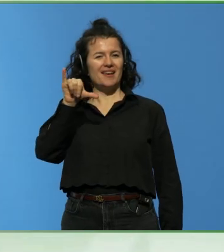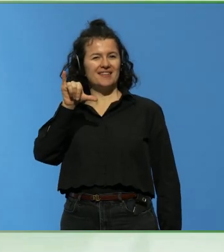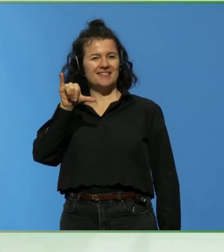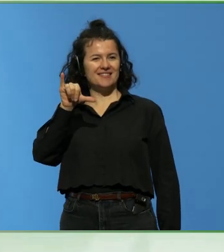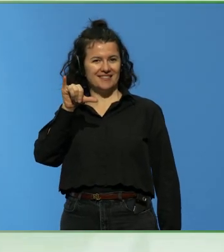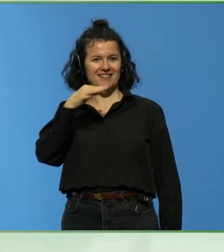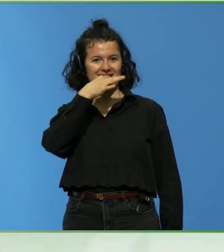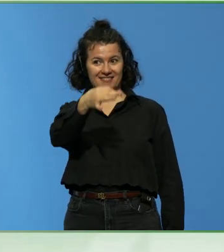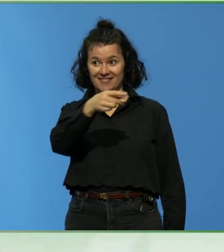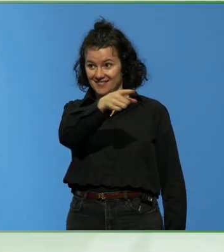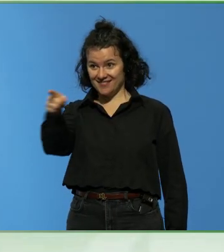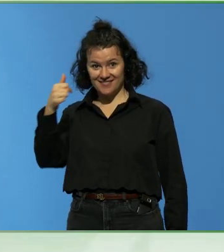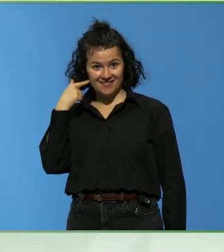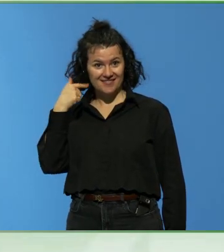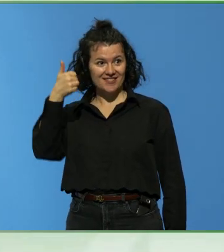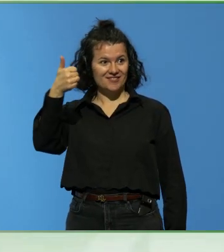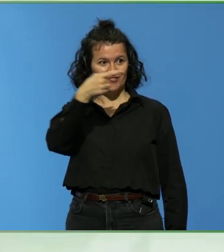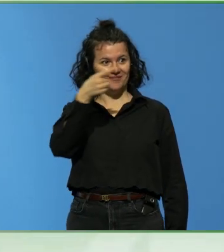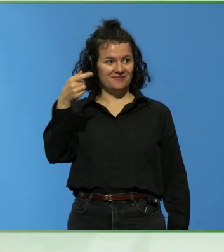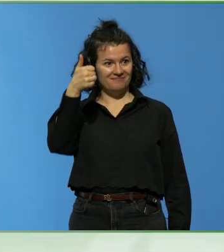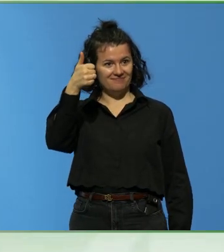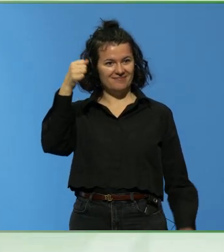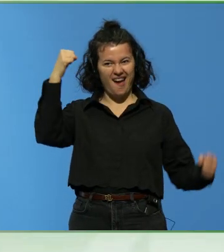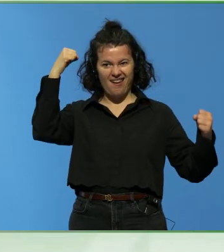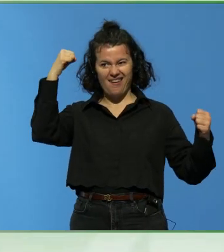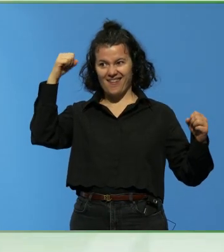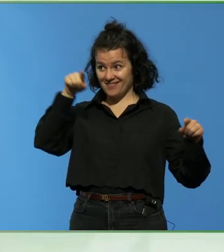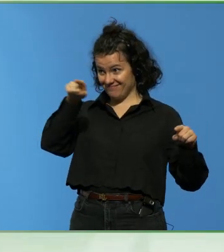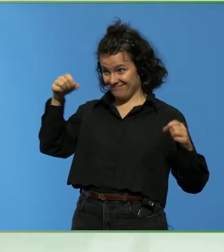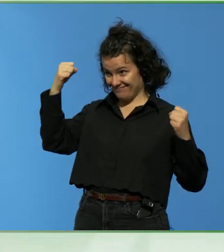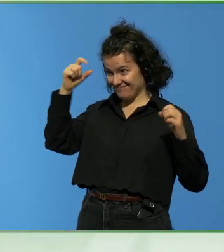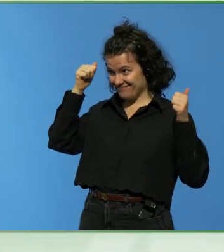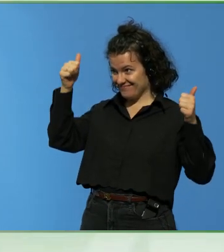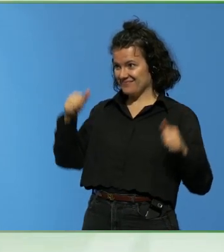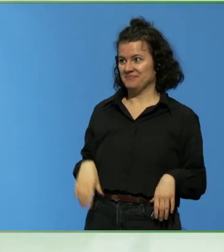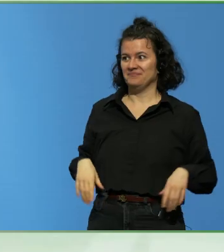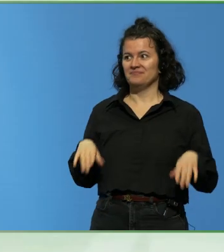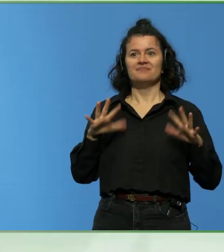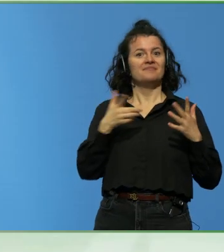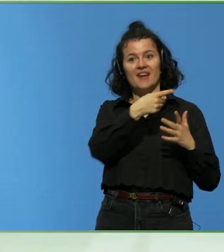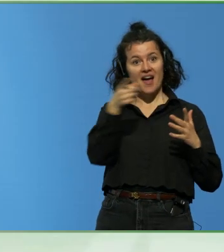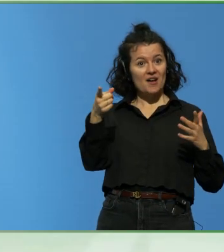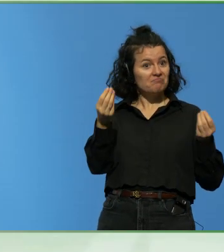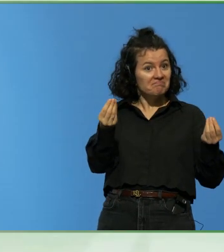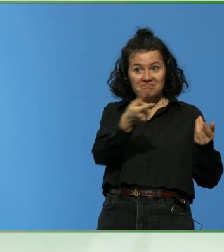Can everyone hear me now? Woo! How are we feeling?